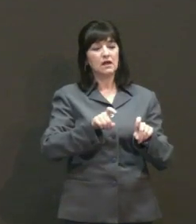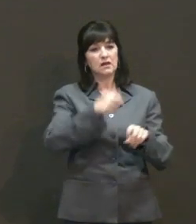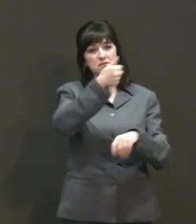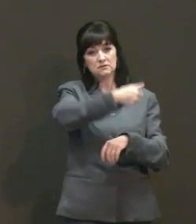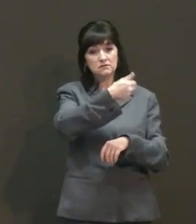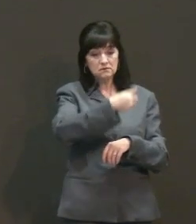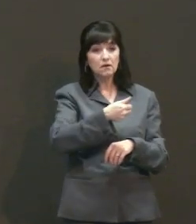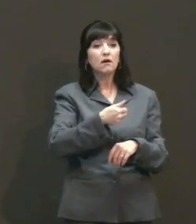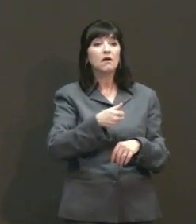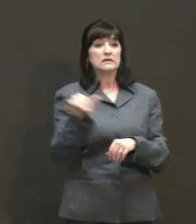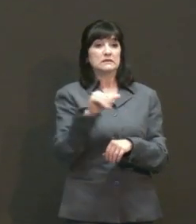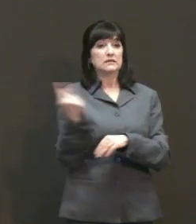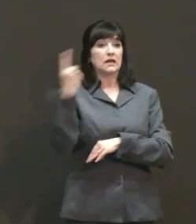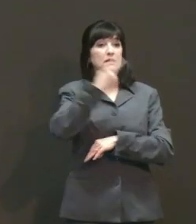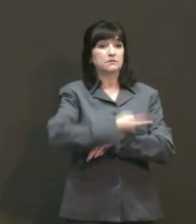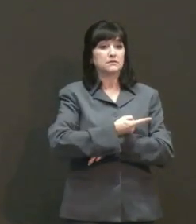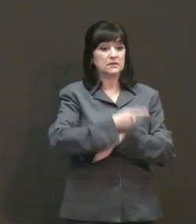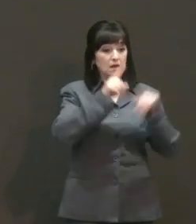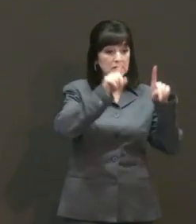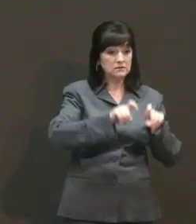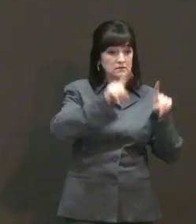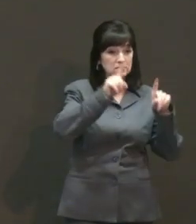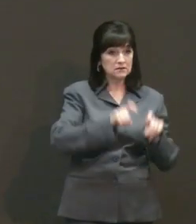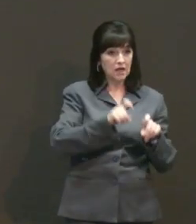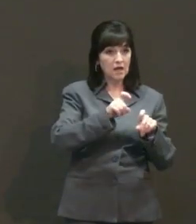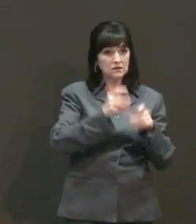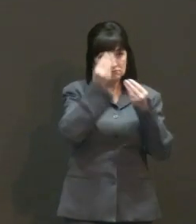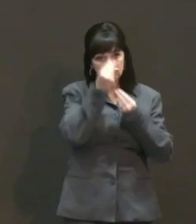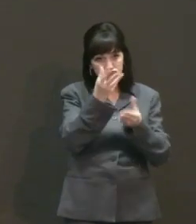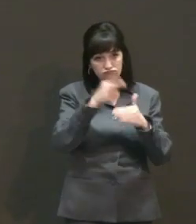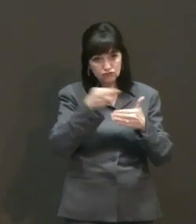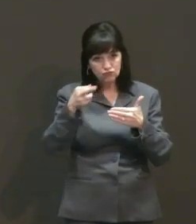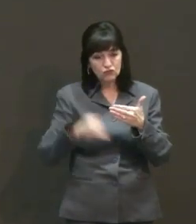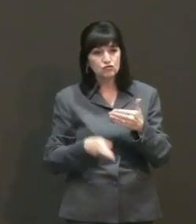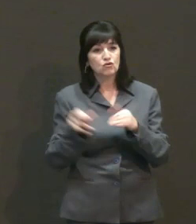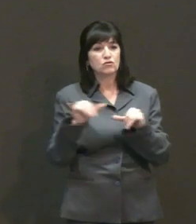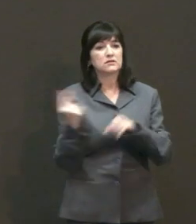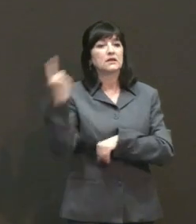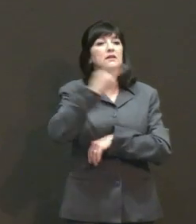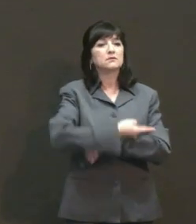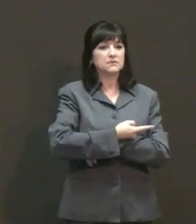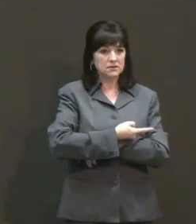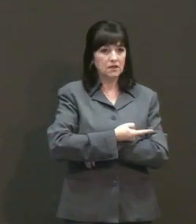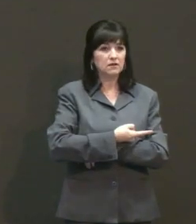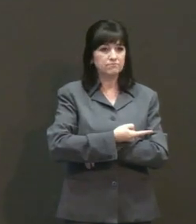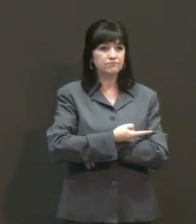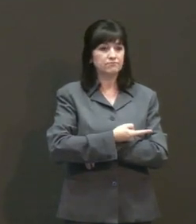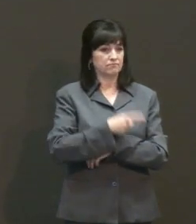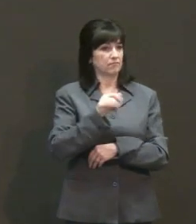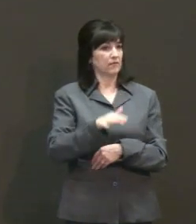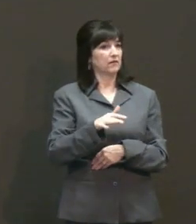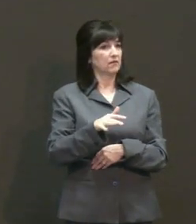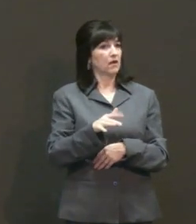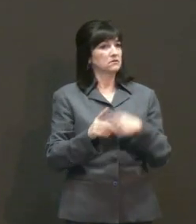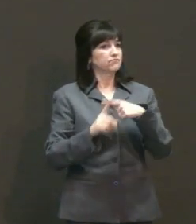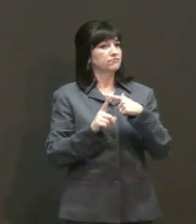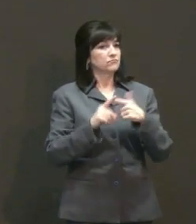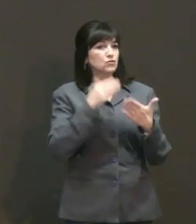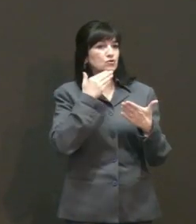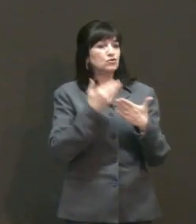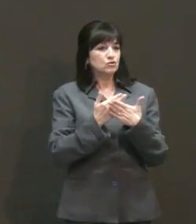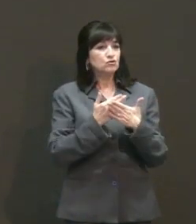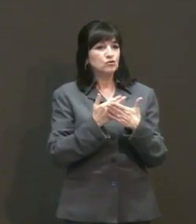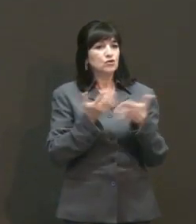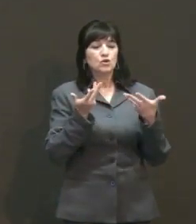day. And that's a really positive development for the purpose of managing patient care instead of holding individuals